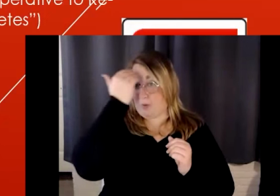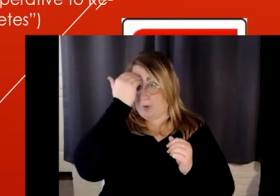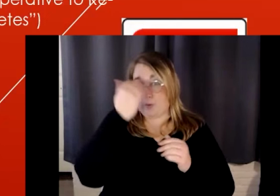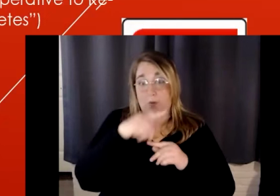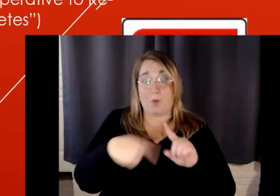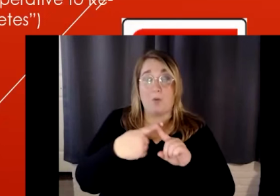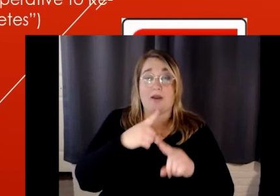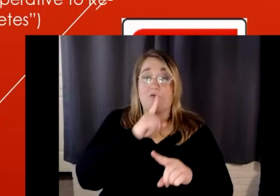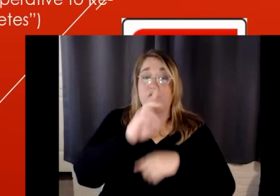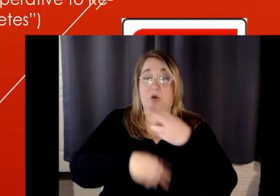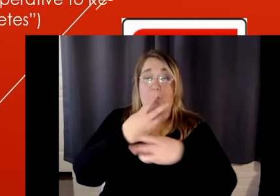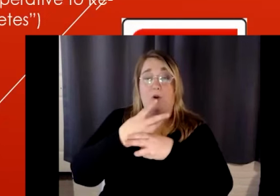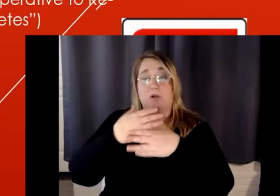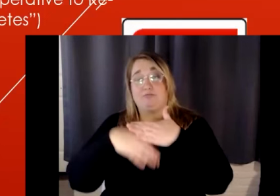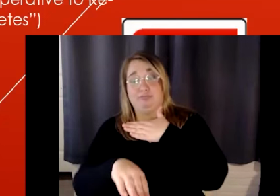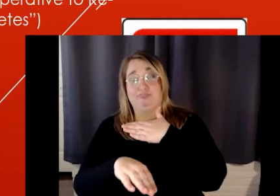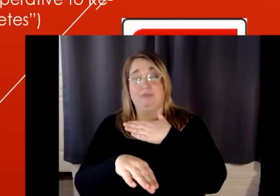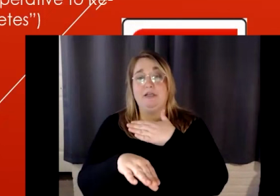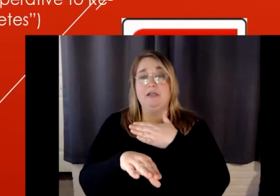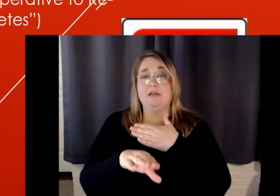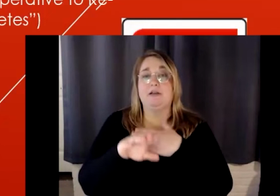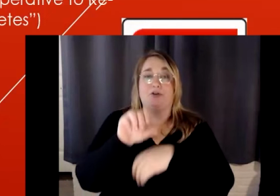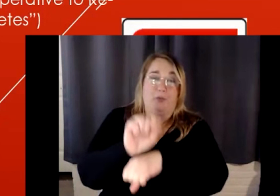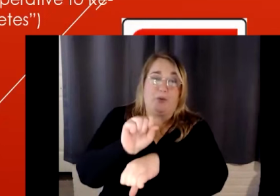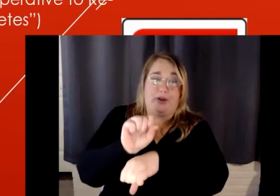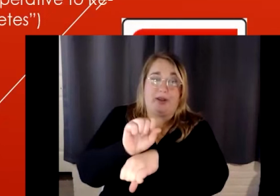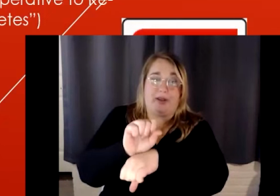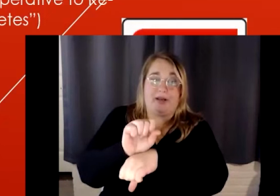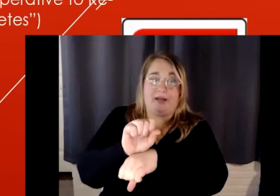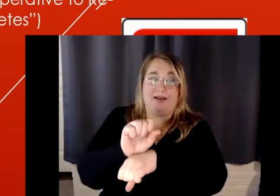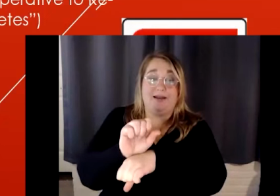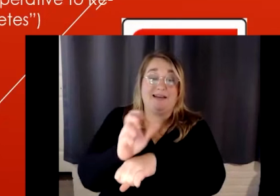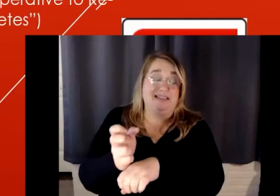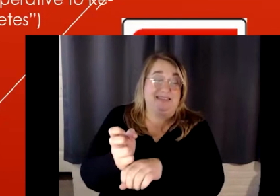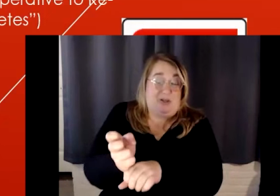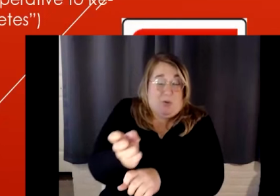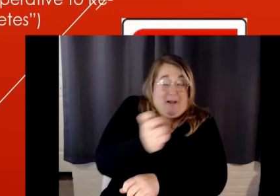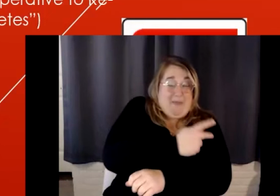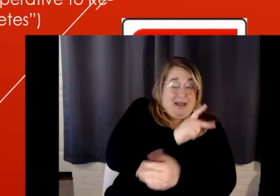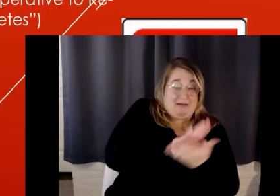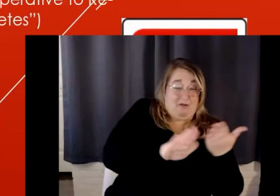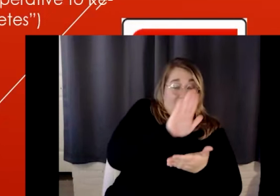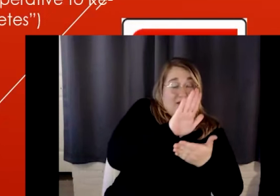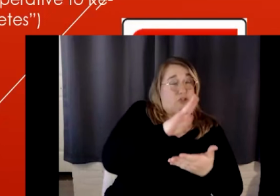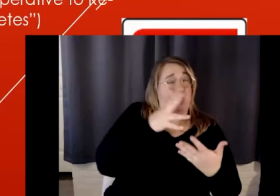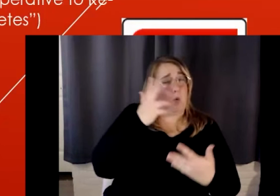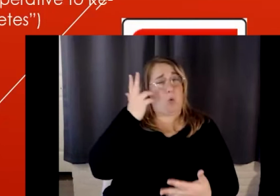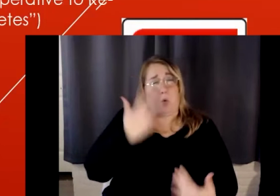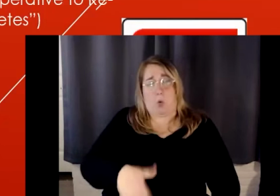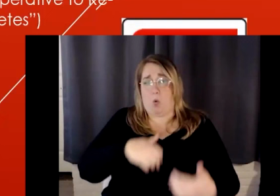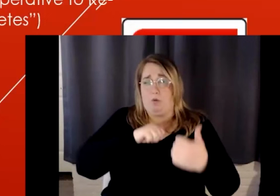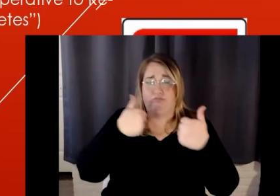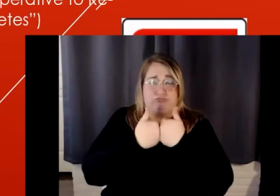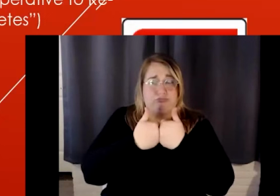becomes really hard, and you're working a job, it gets really hard to go back to college. You have to work within a pretty